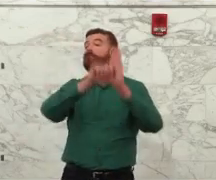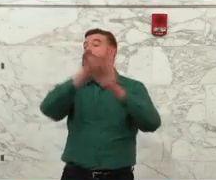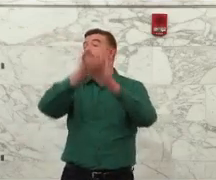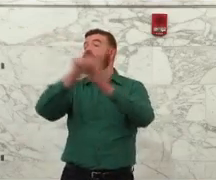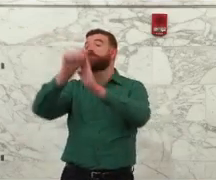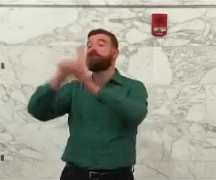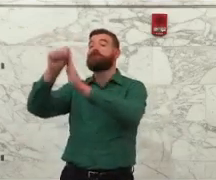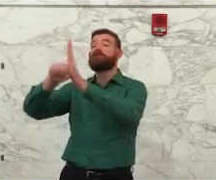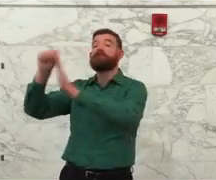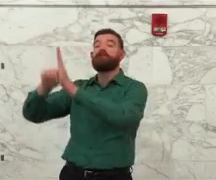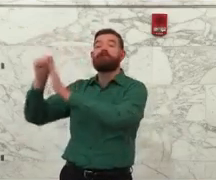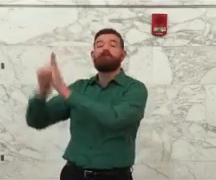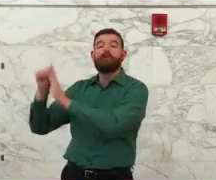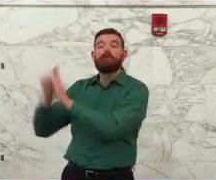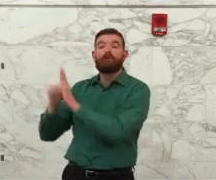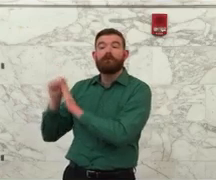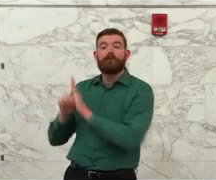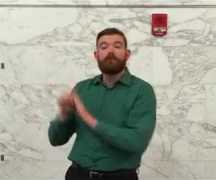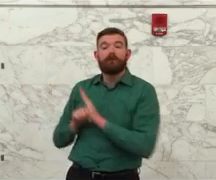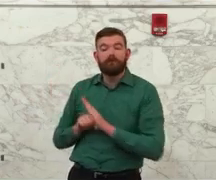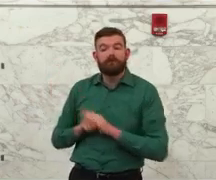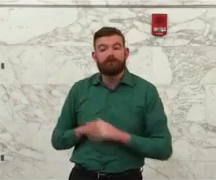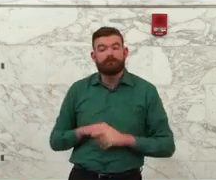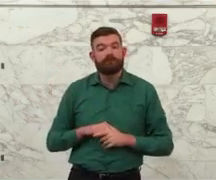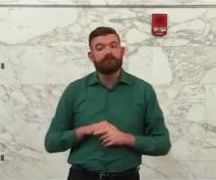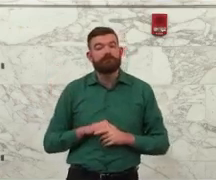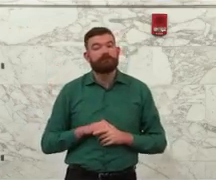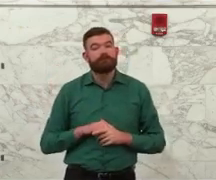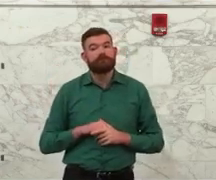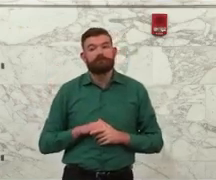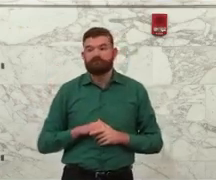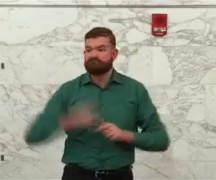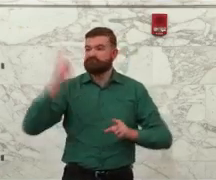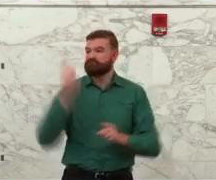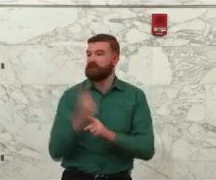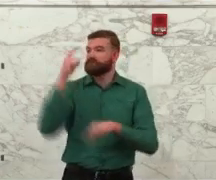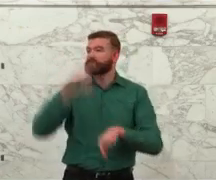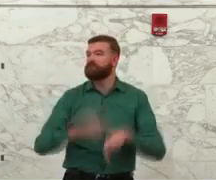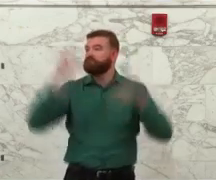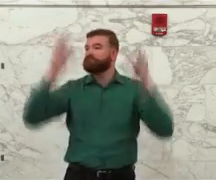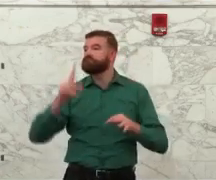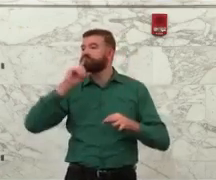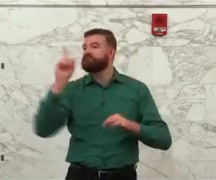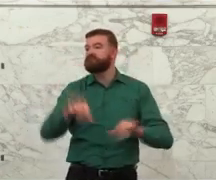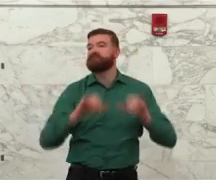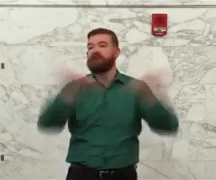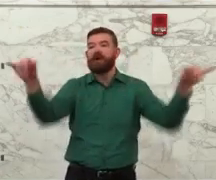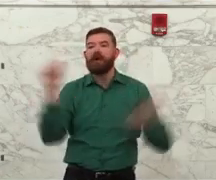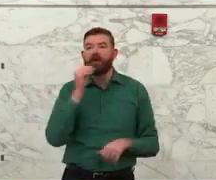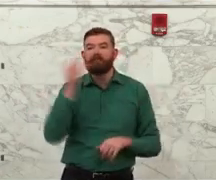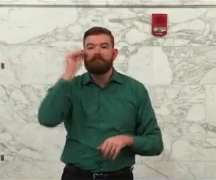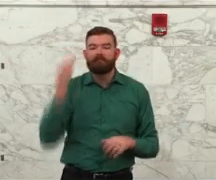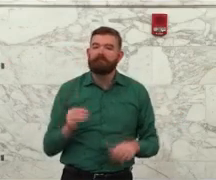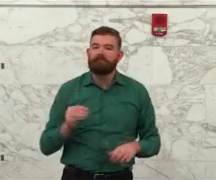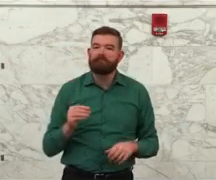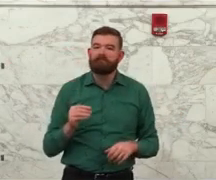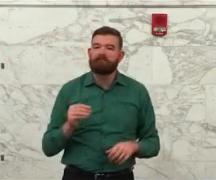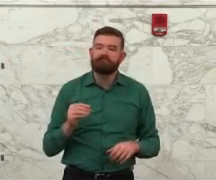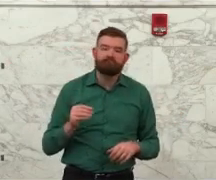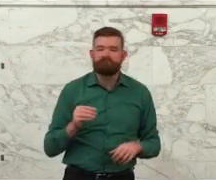anybody's, including breaking China early on when we were by ourselves. I